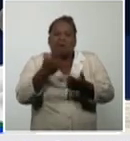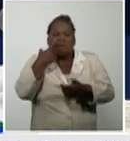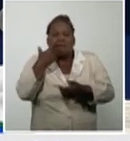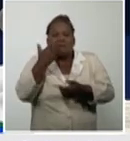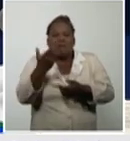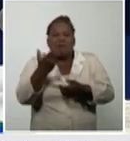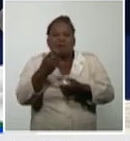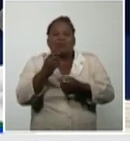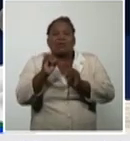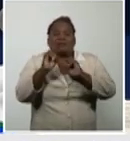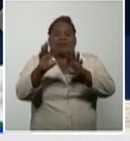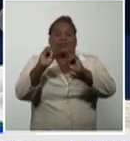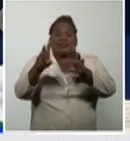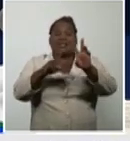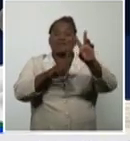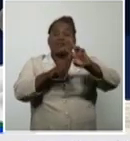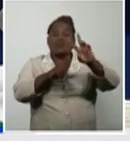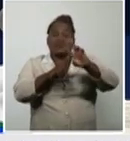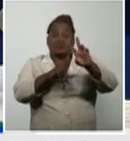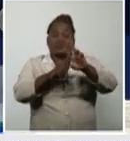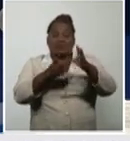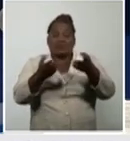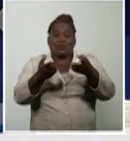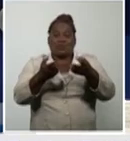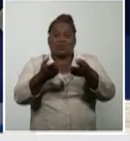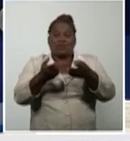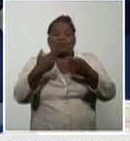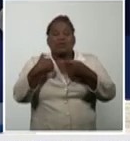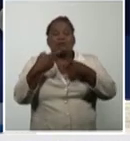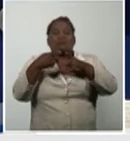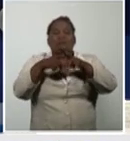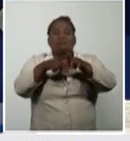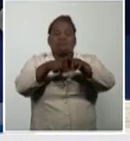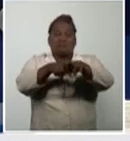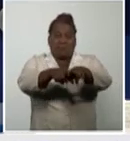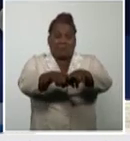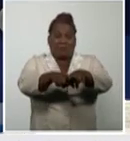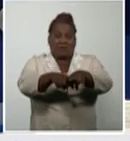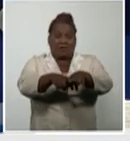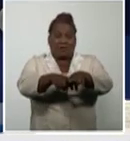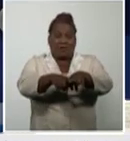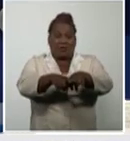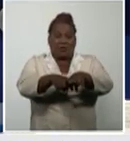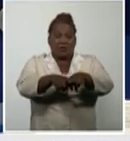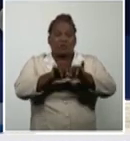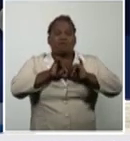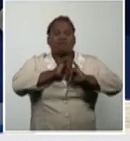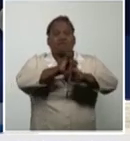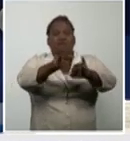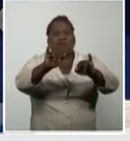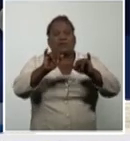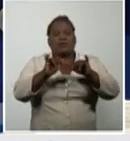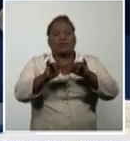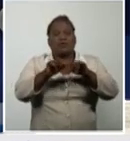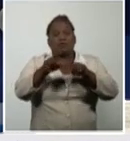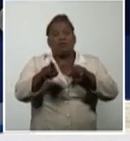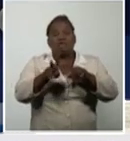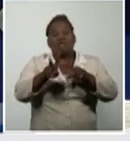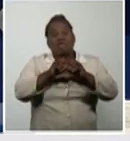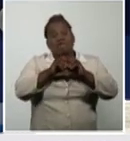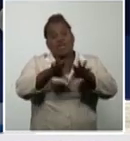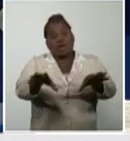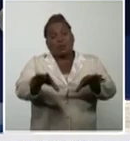With much satisfaction, we saw the images on television yesterday of one case that